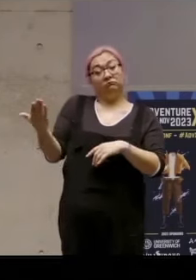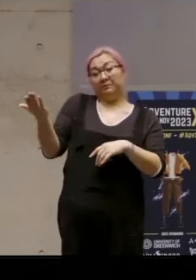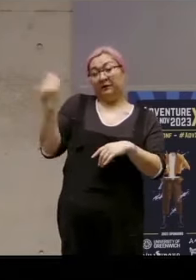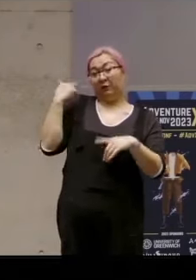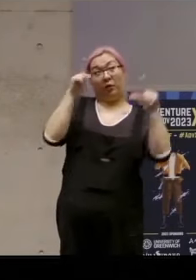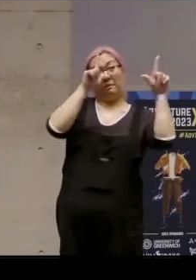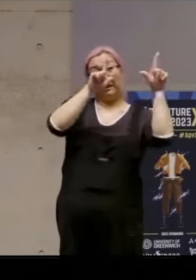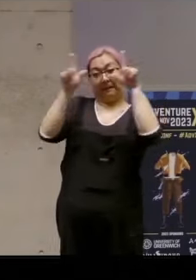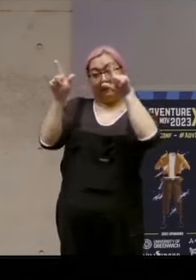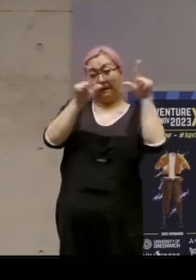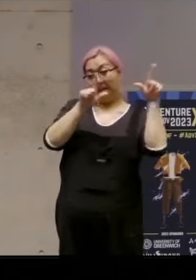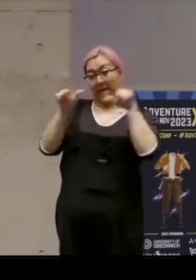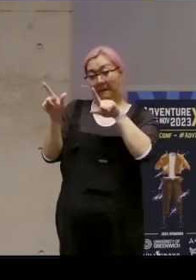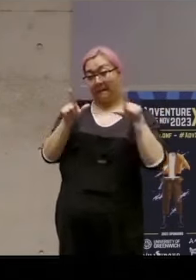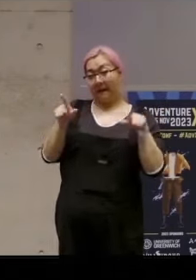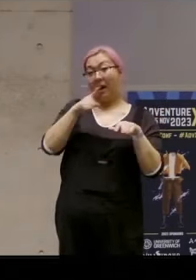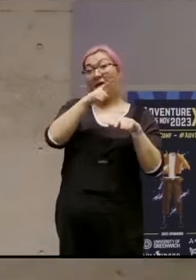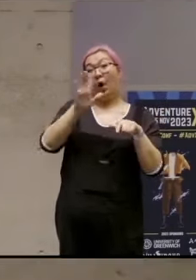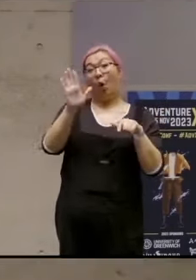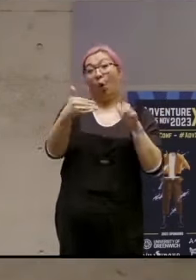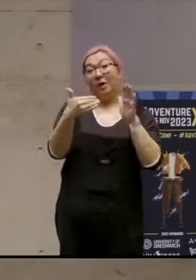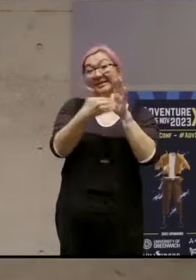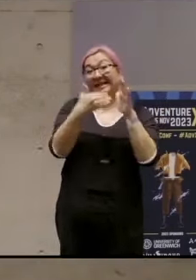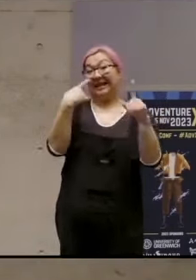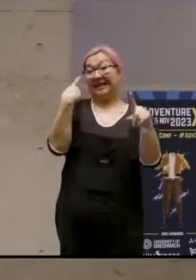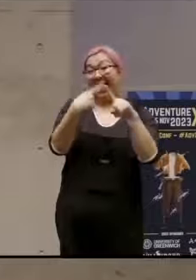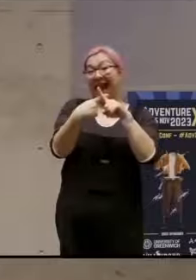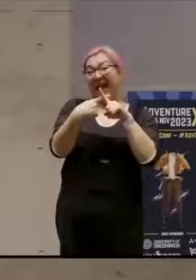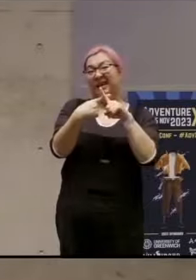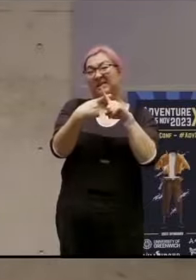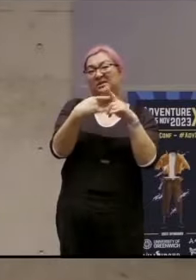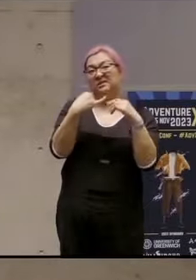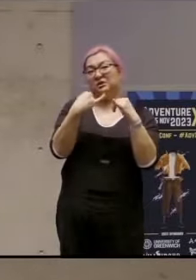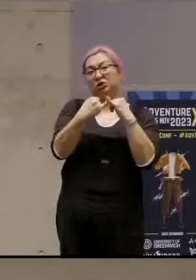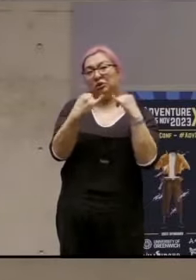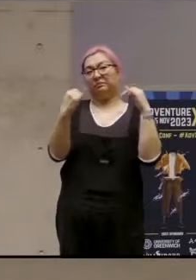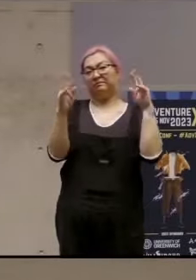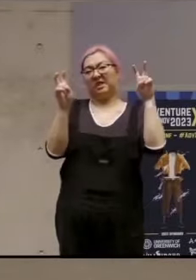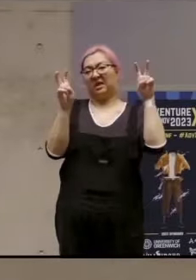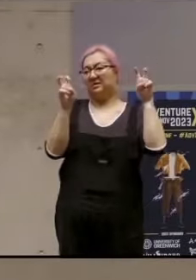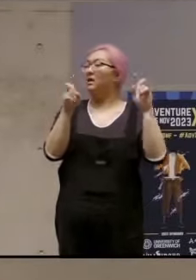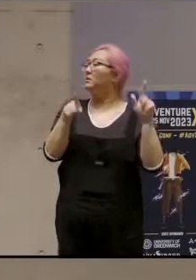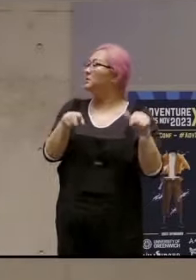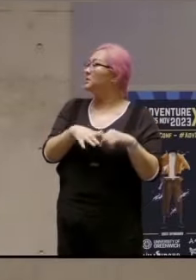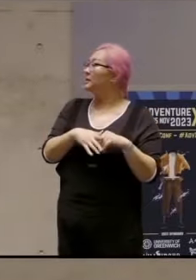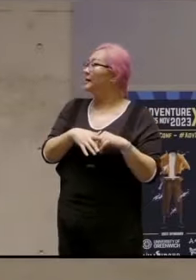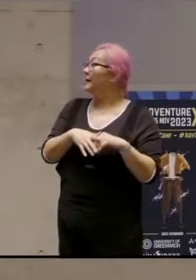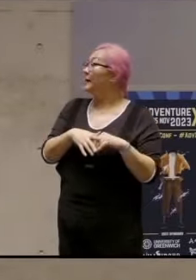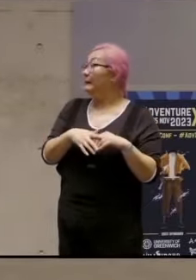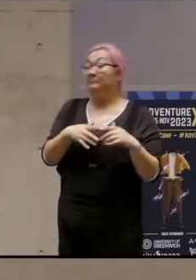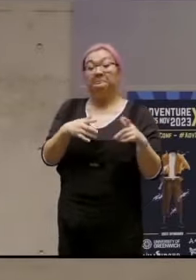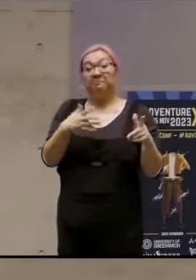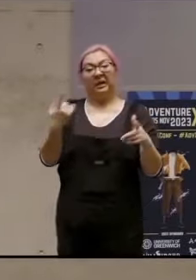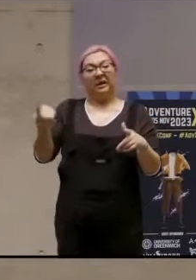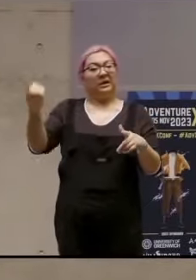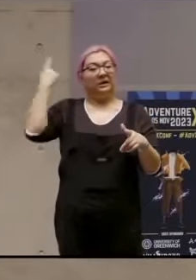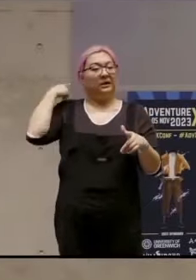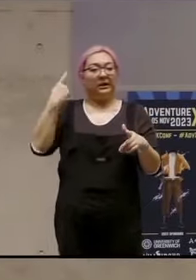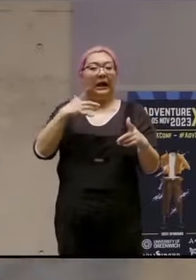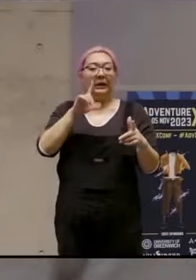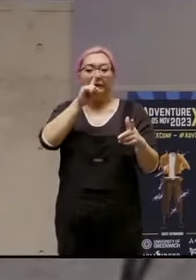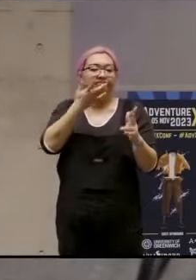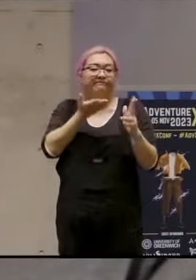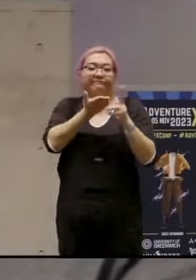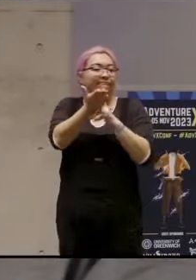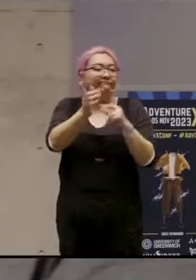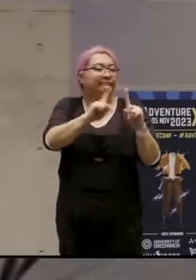were all ZX Spectrum titles. And because of the effects of the Iron Curtain, like, they didn't have much access to other